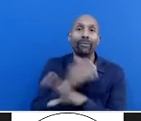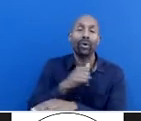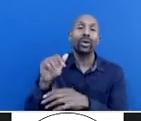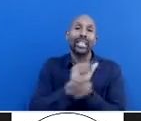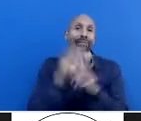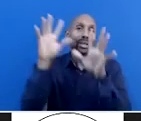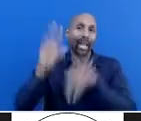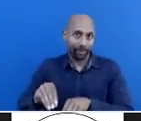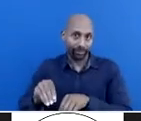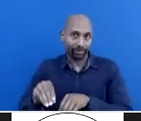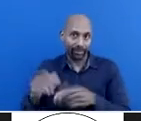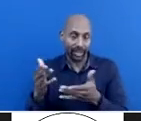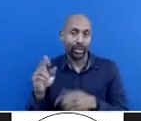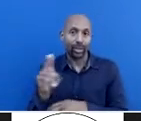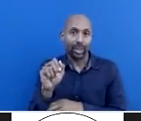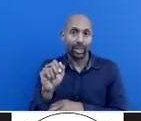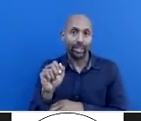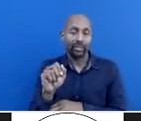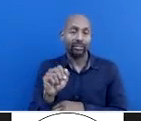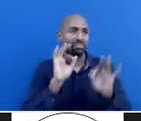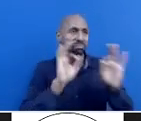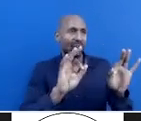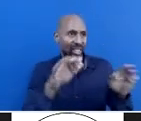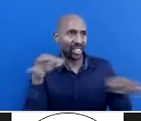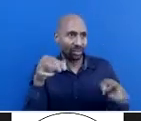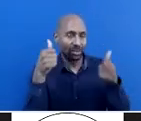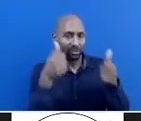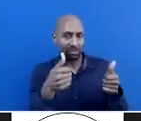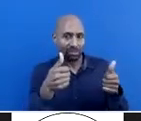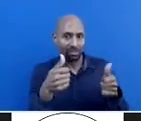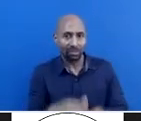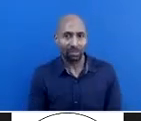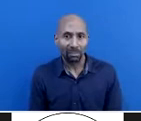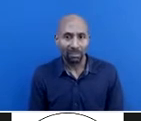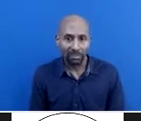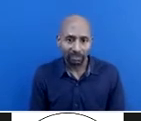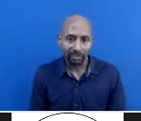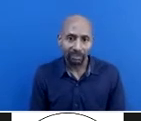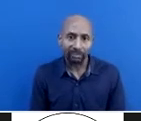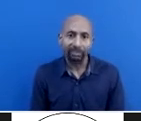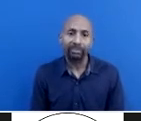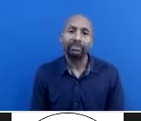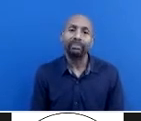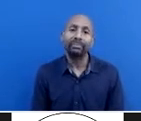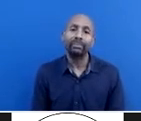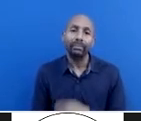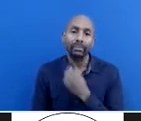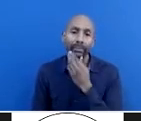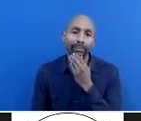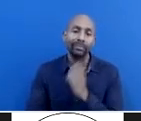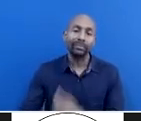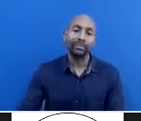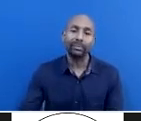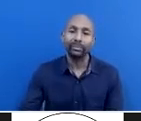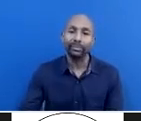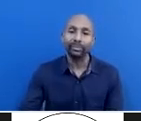America. Couldn't have given a better description, and the Kaaba is not outside of that story. So, as a historian of African America, what